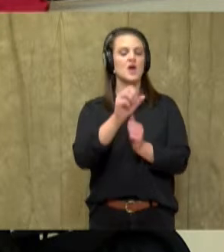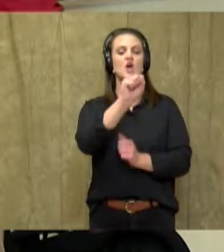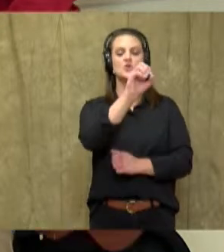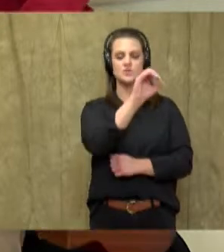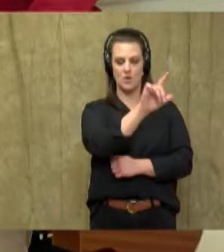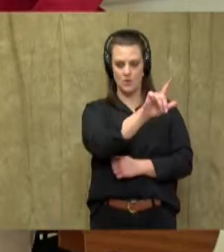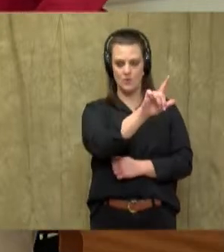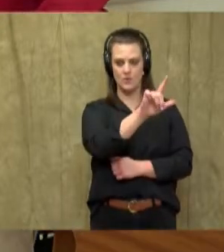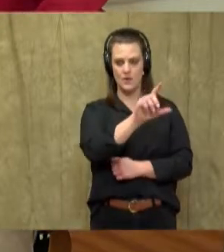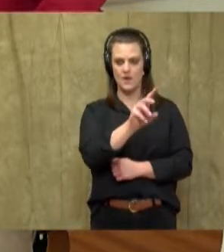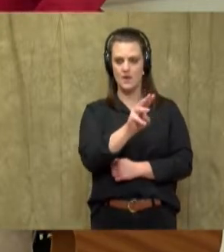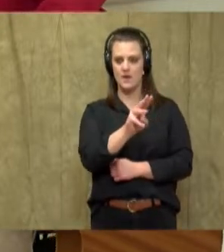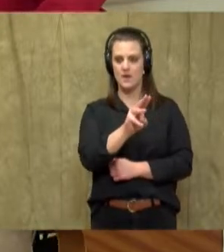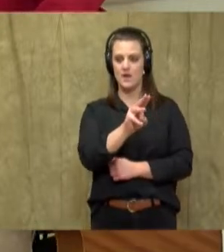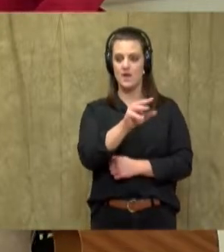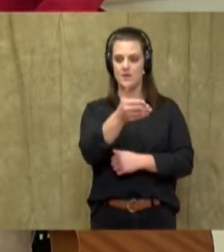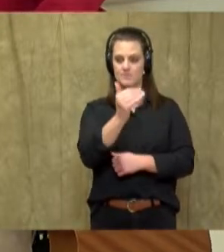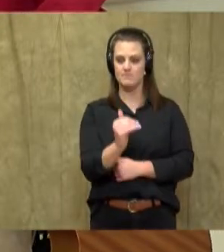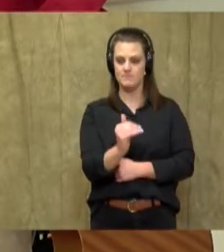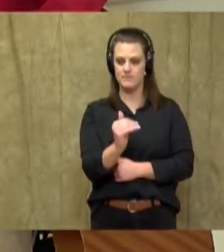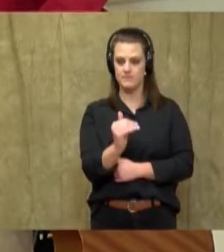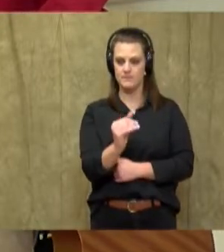so, then moves to